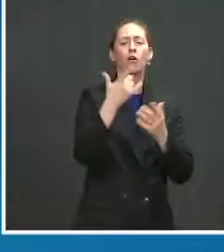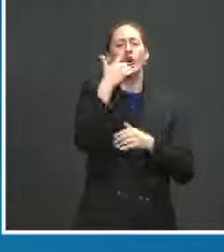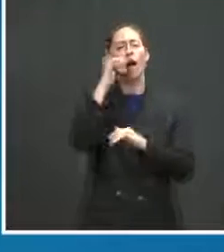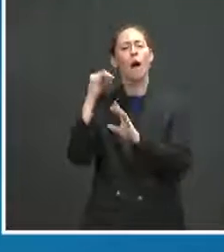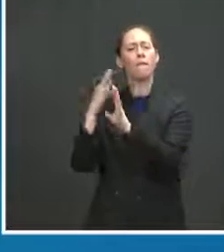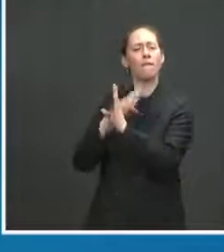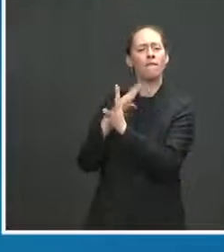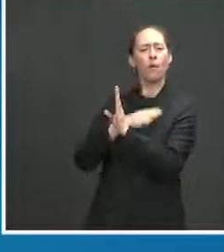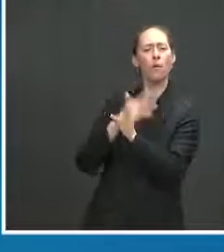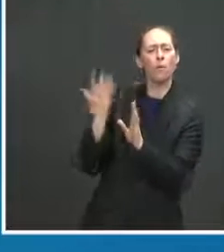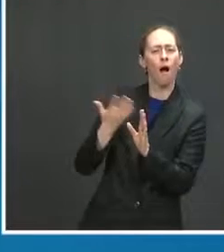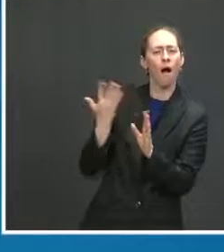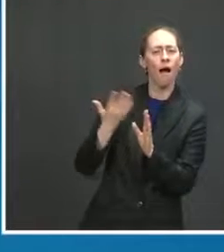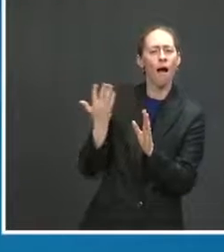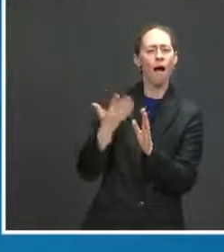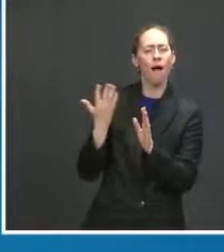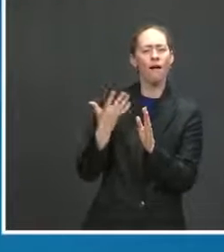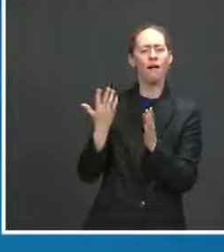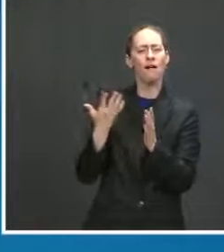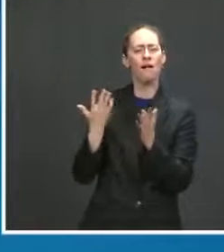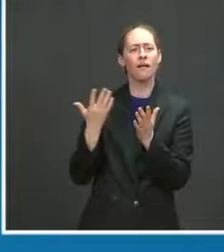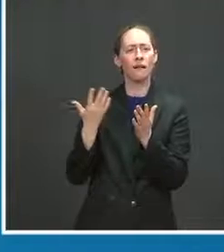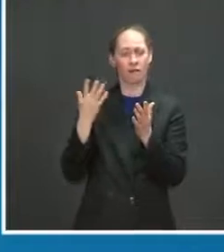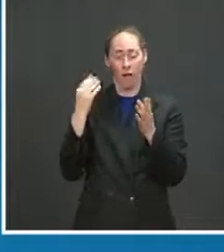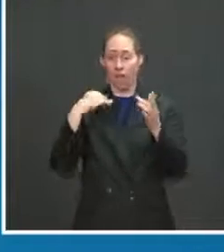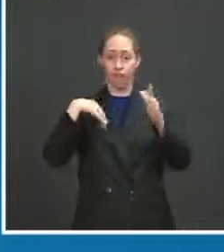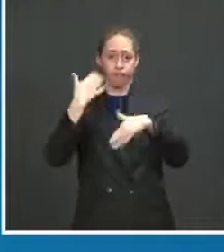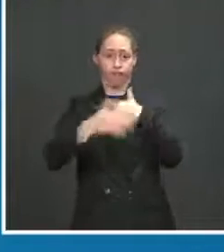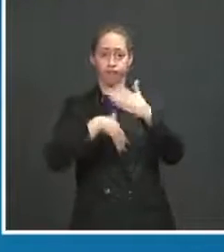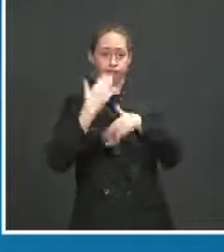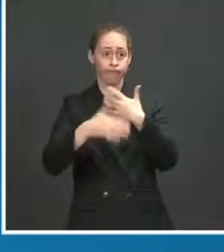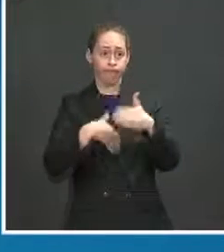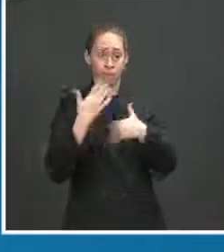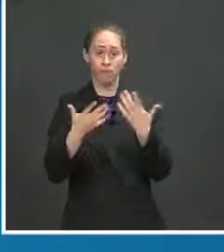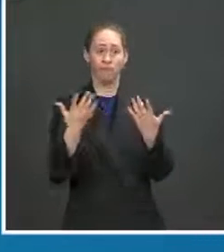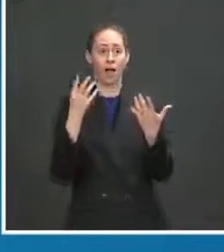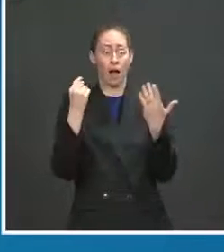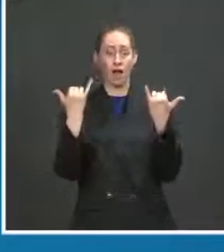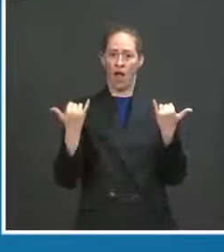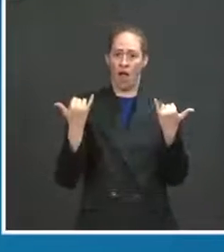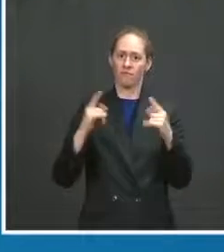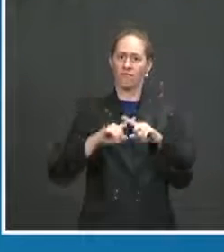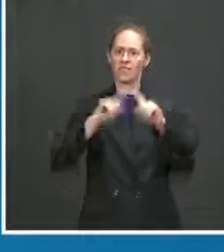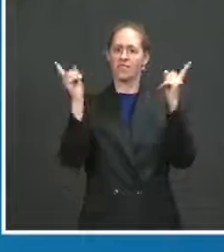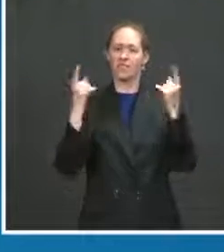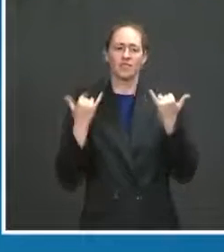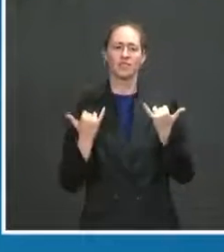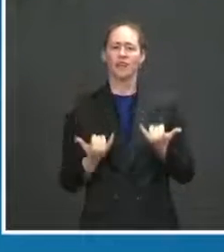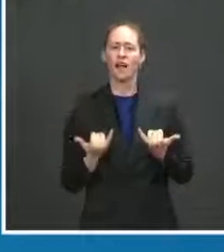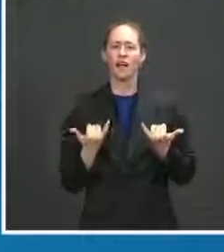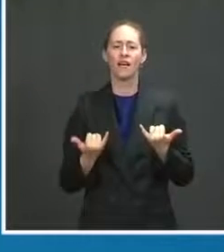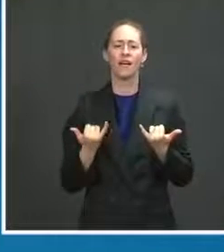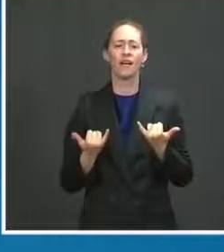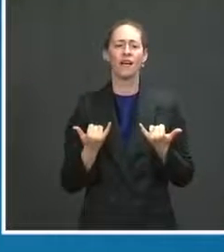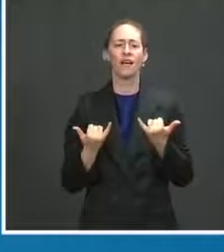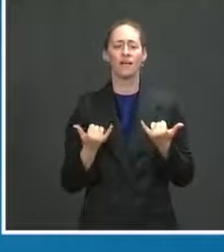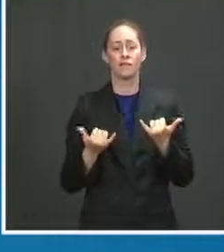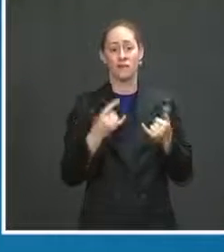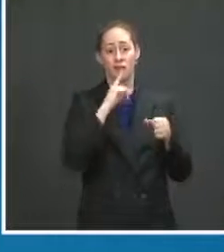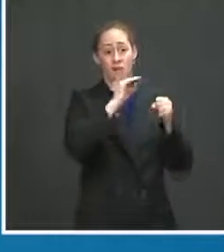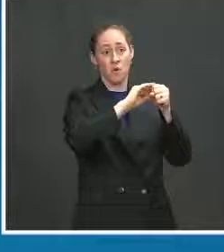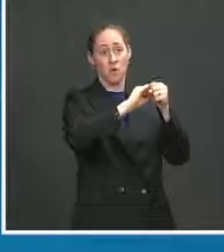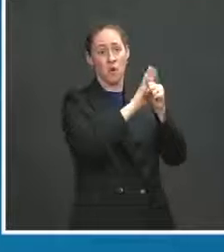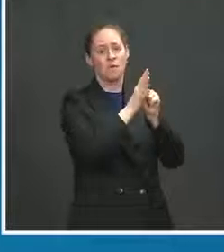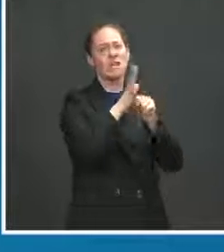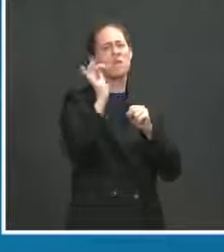our world into a new era. It has forever impacted our world. It